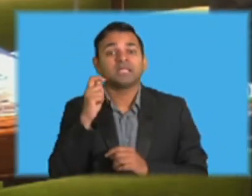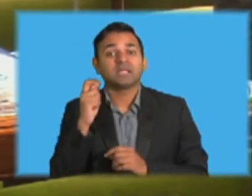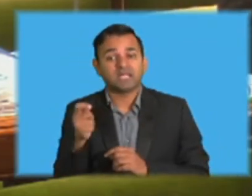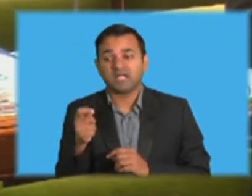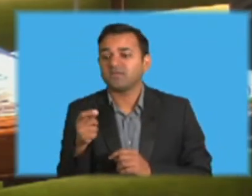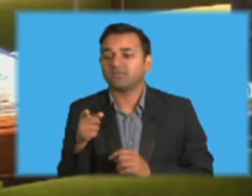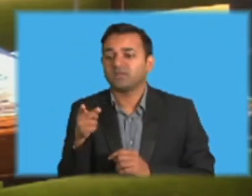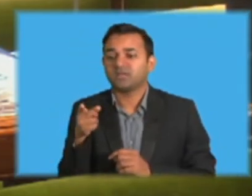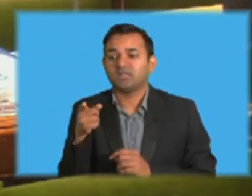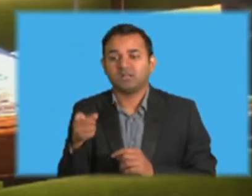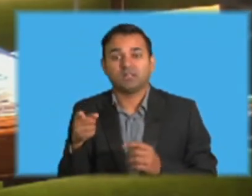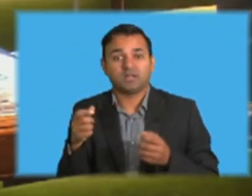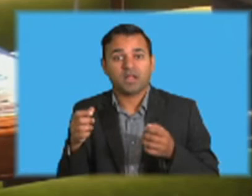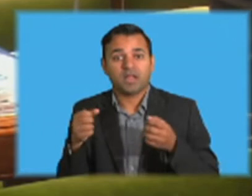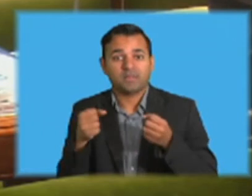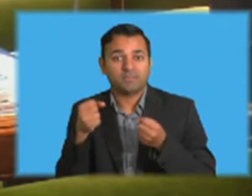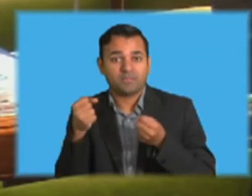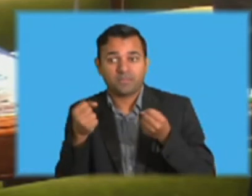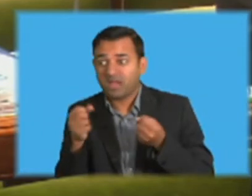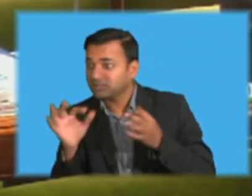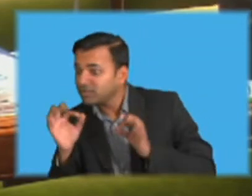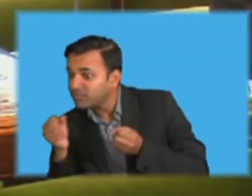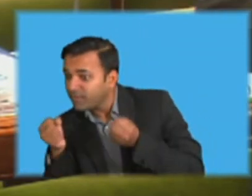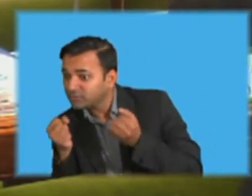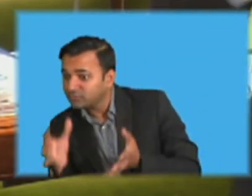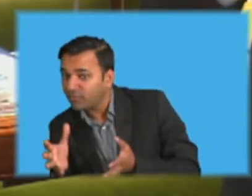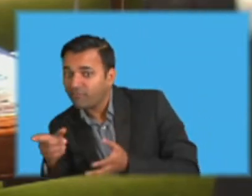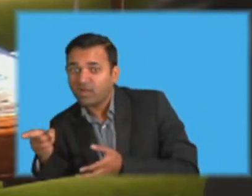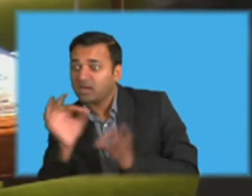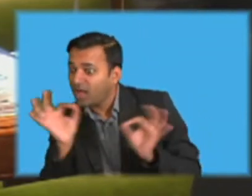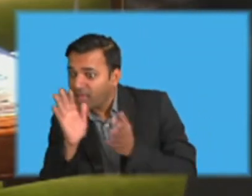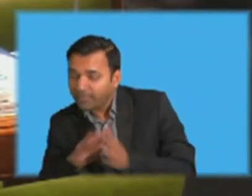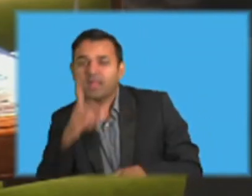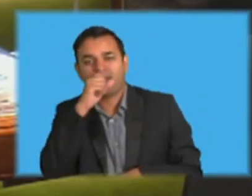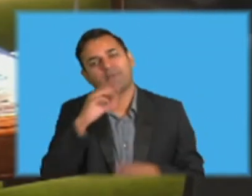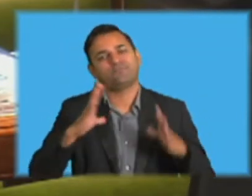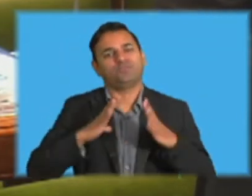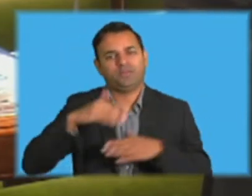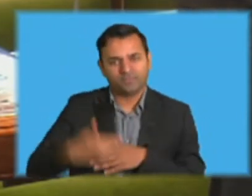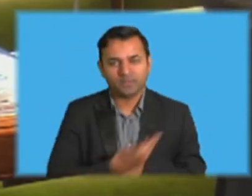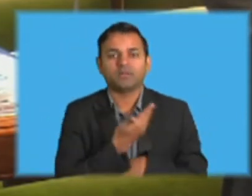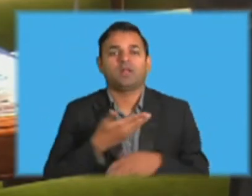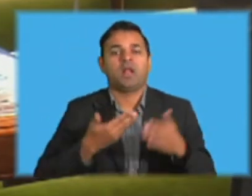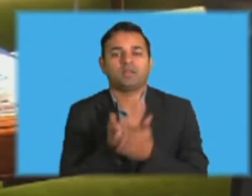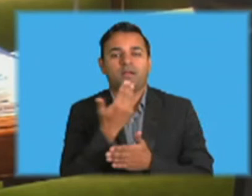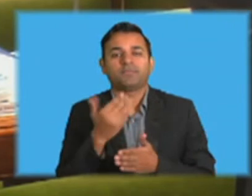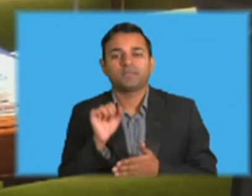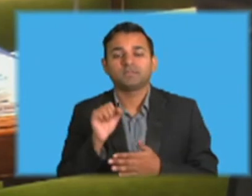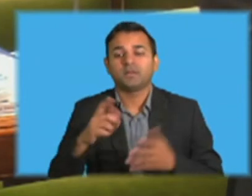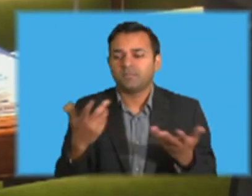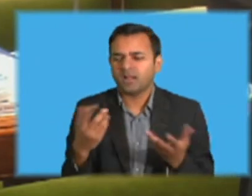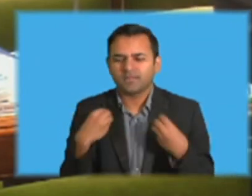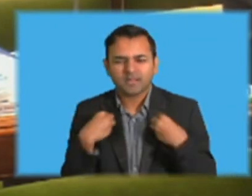So it's very much skewed in terms of the passengers. Obviously, a couple of the bus companies actually raised it with us that on some of the